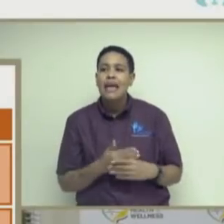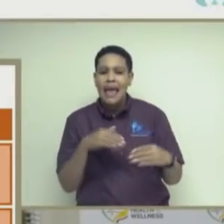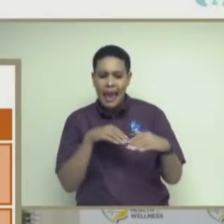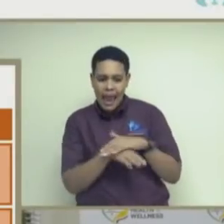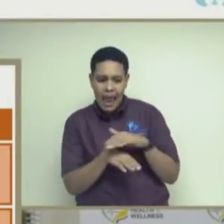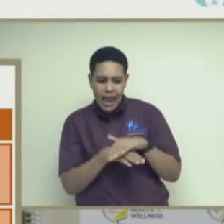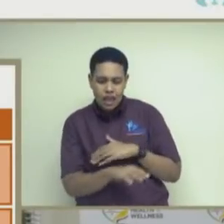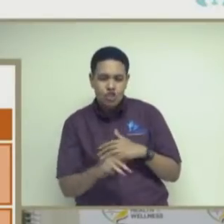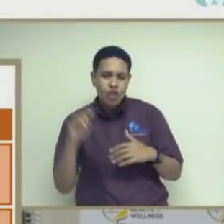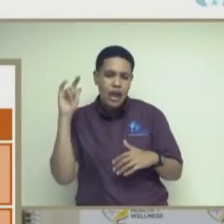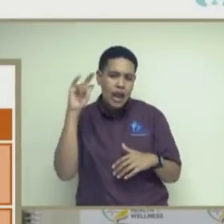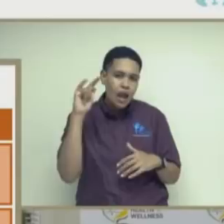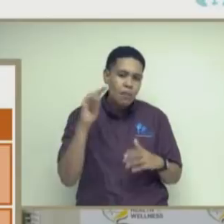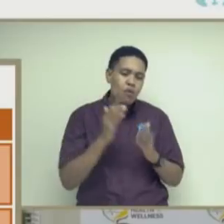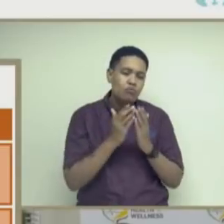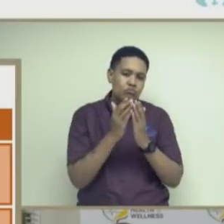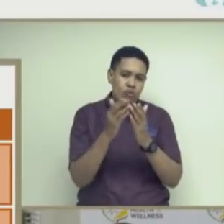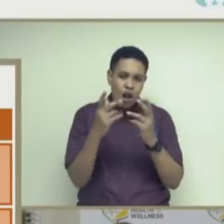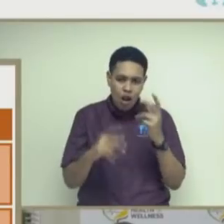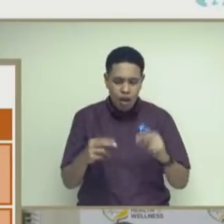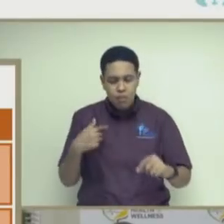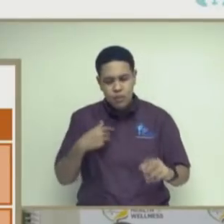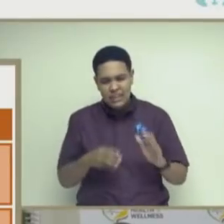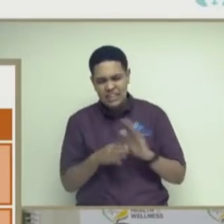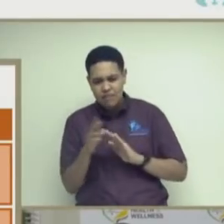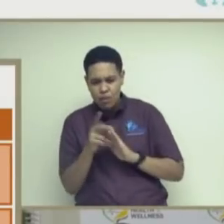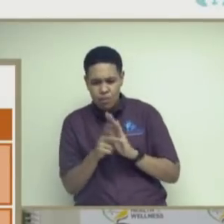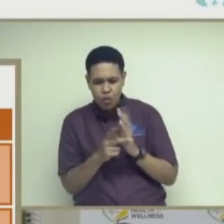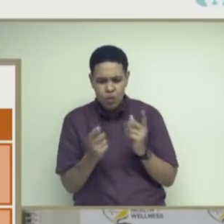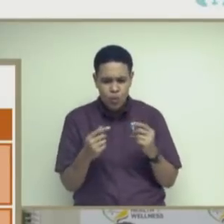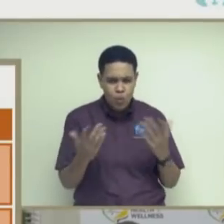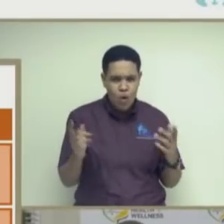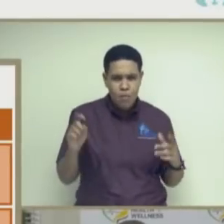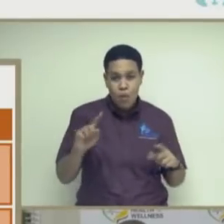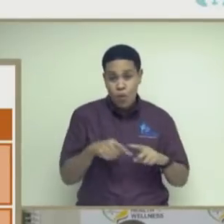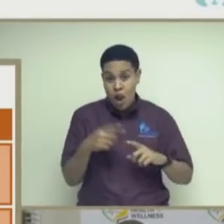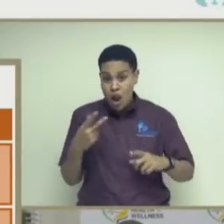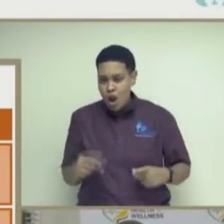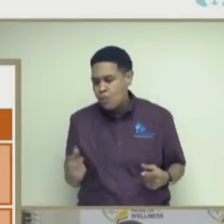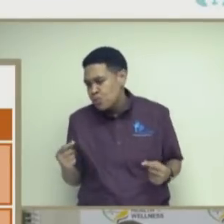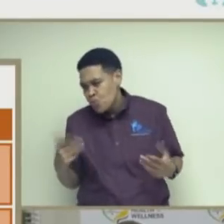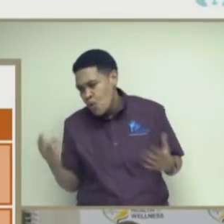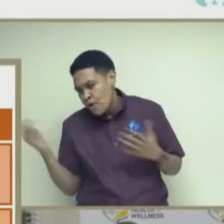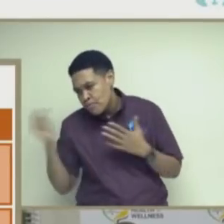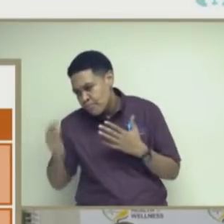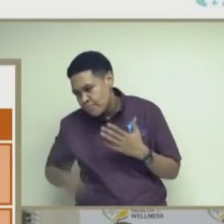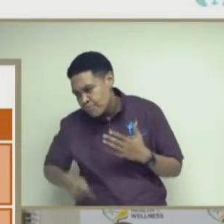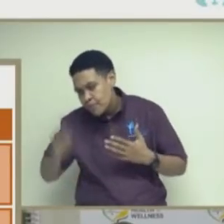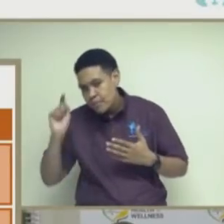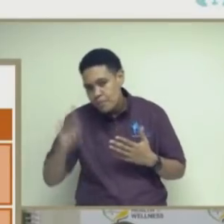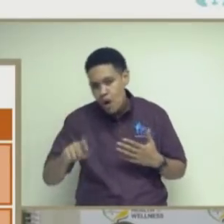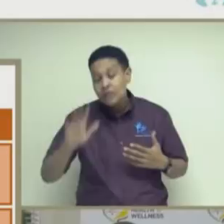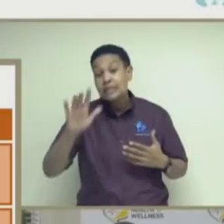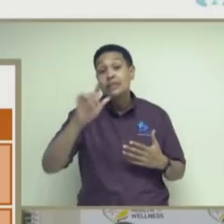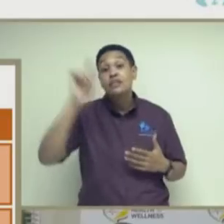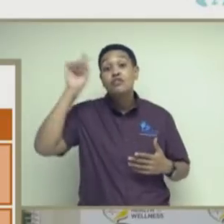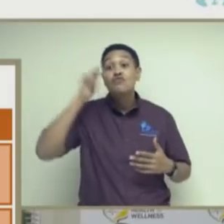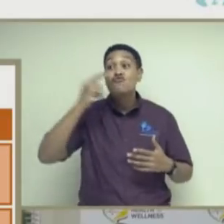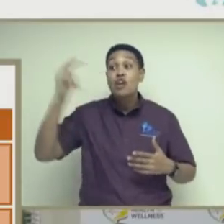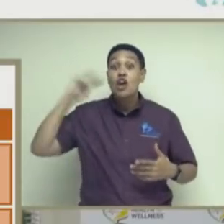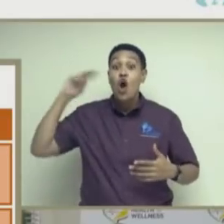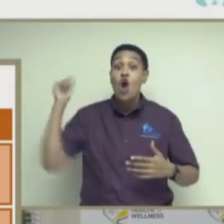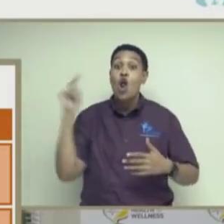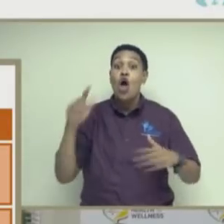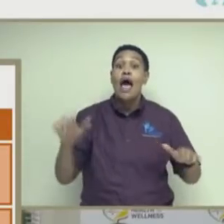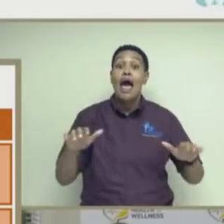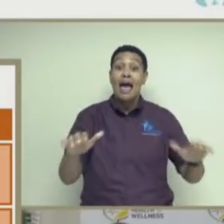entry, our airports, our seaports, etc. And many of you will recall all of the activities, especially in the early